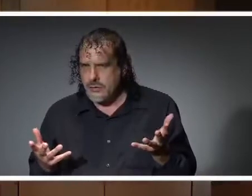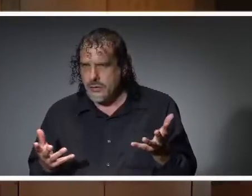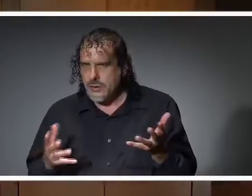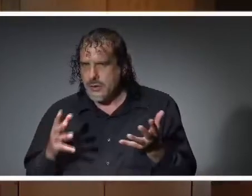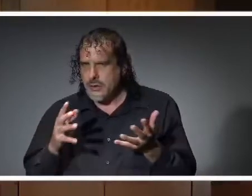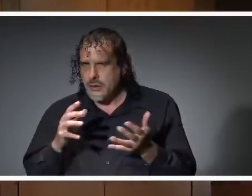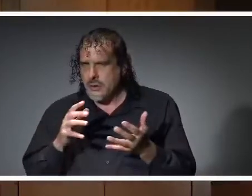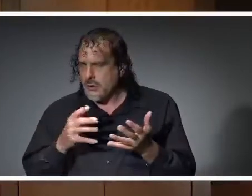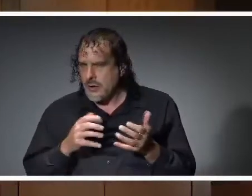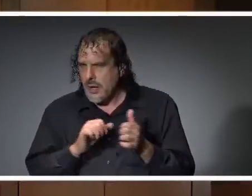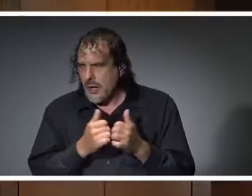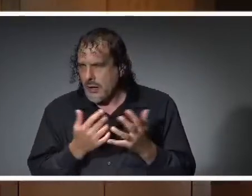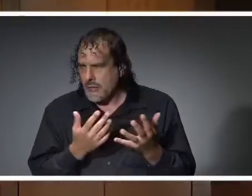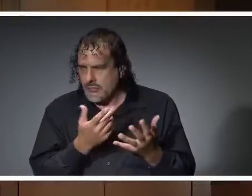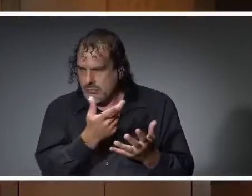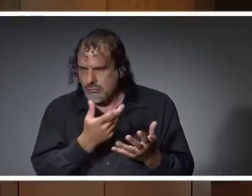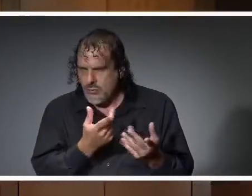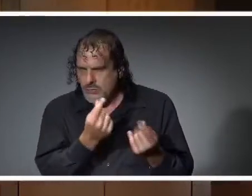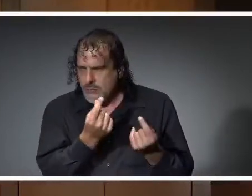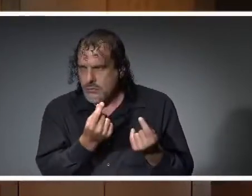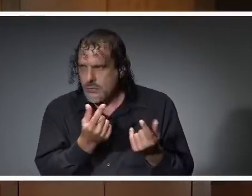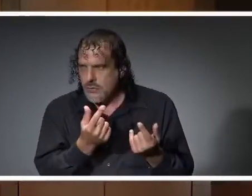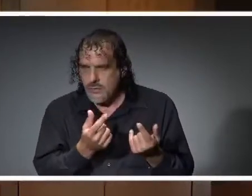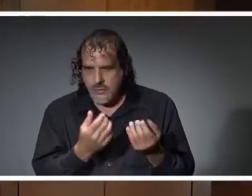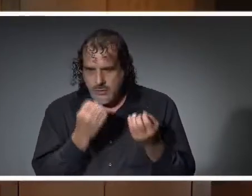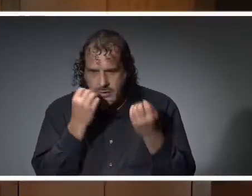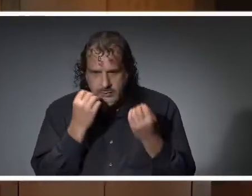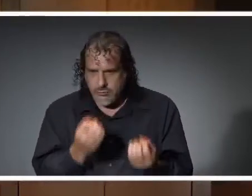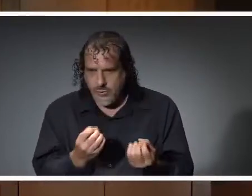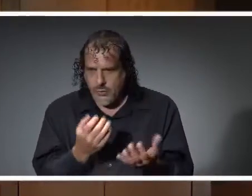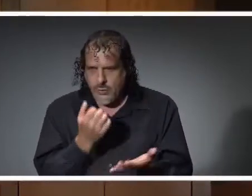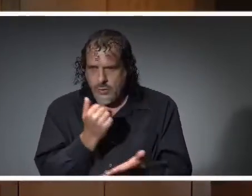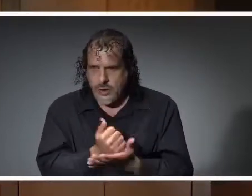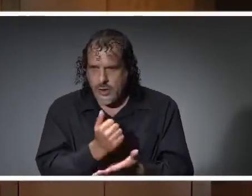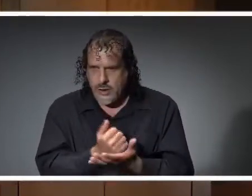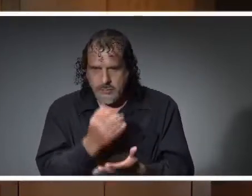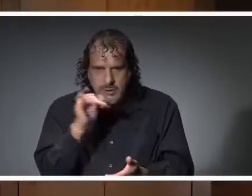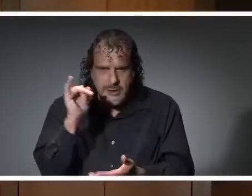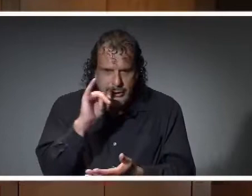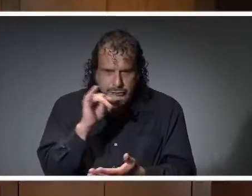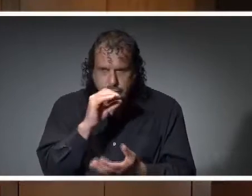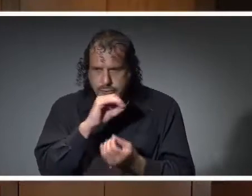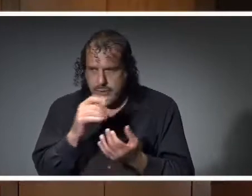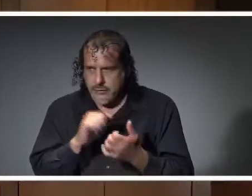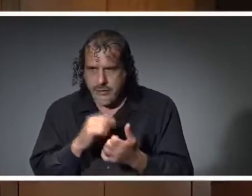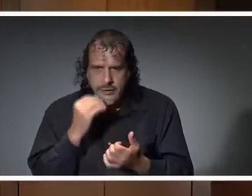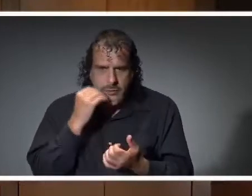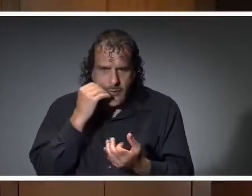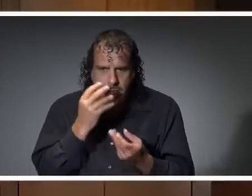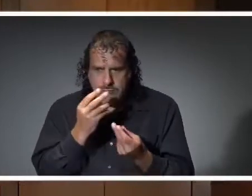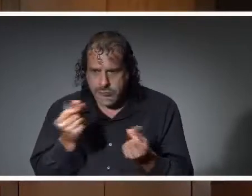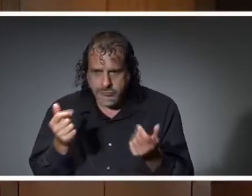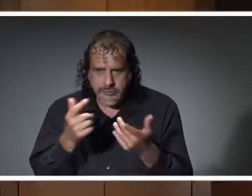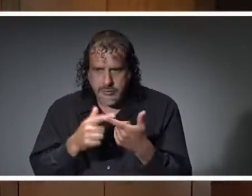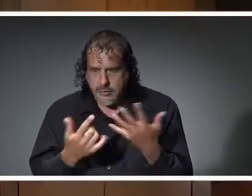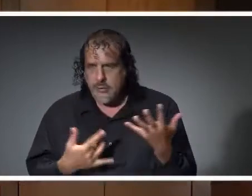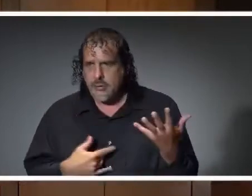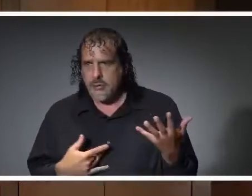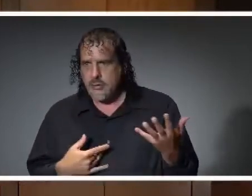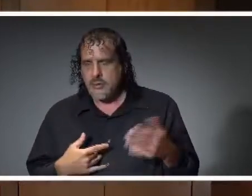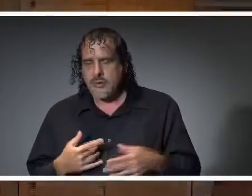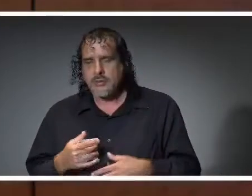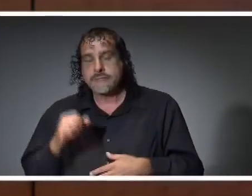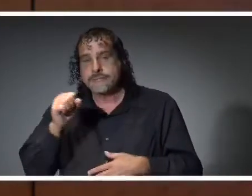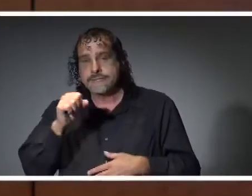impacted those people that maybe didn't have anything to fall back on when their homes and land started to flood? Yep. So one